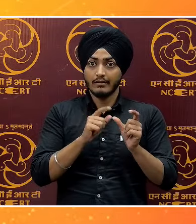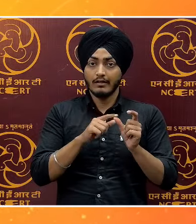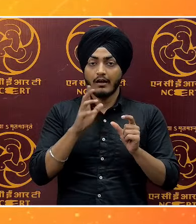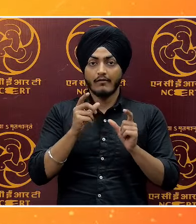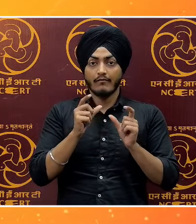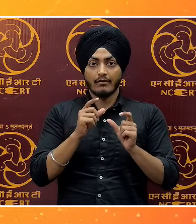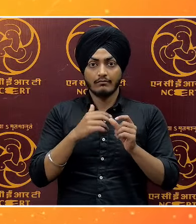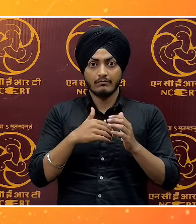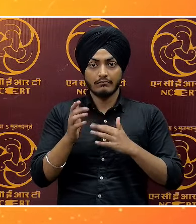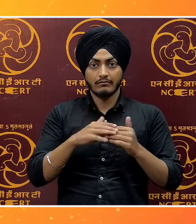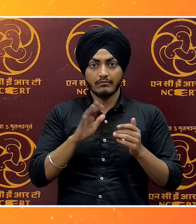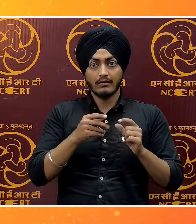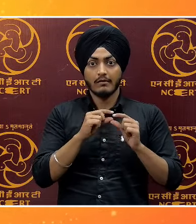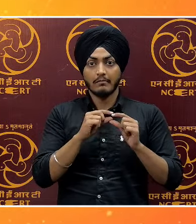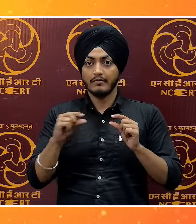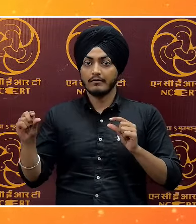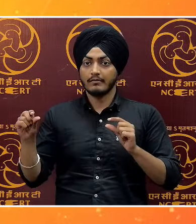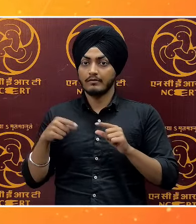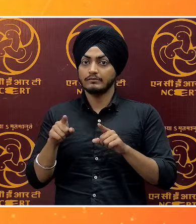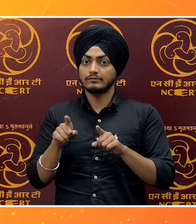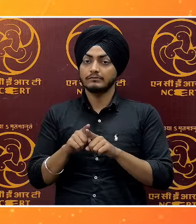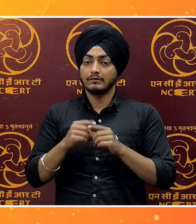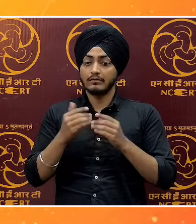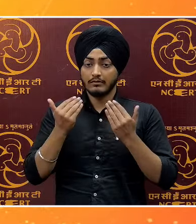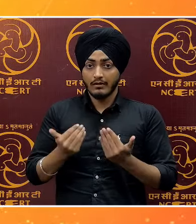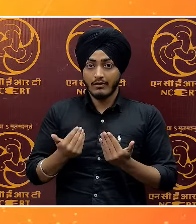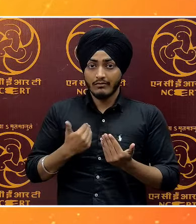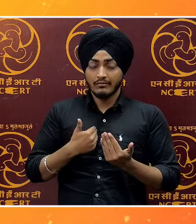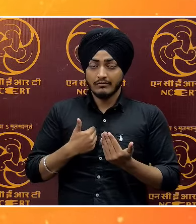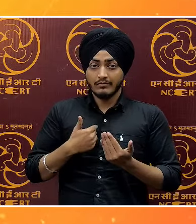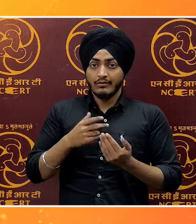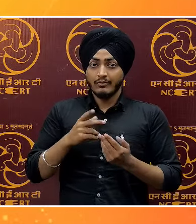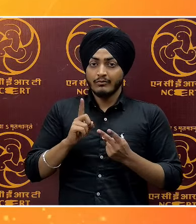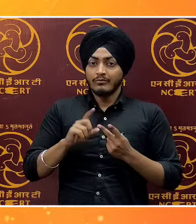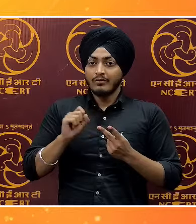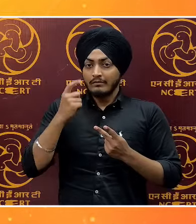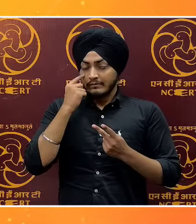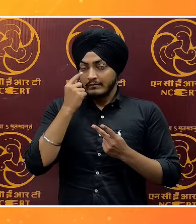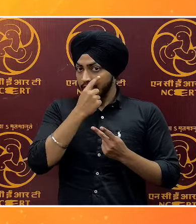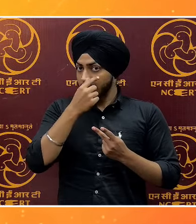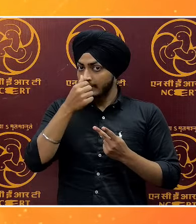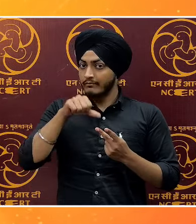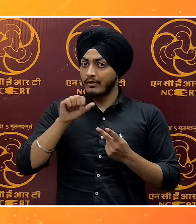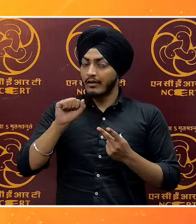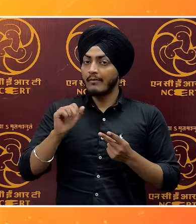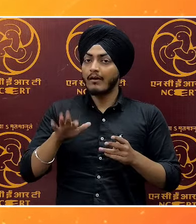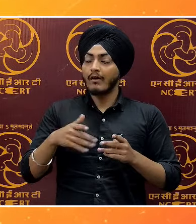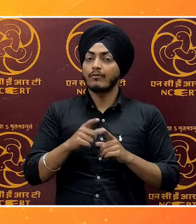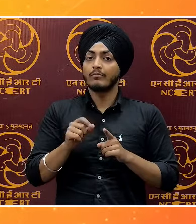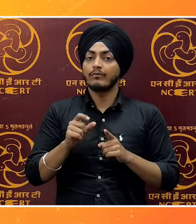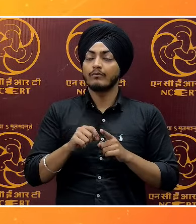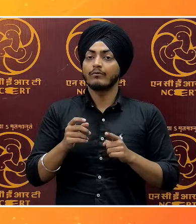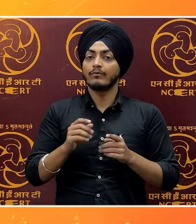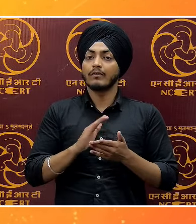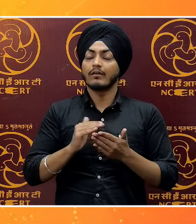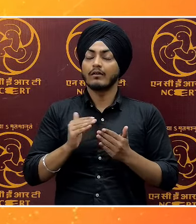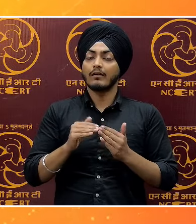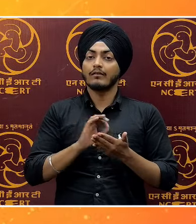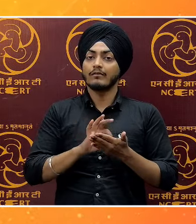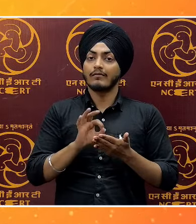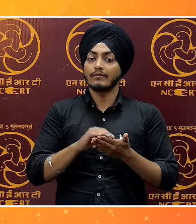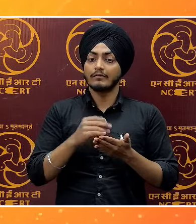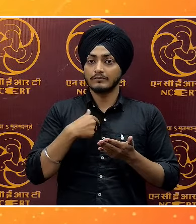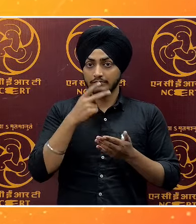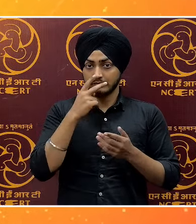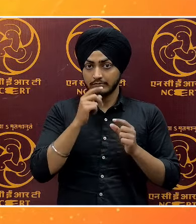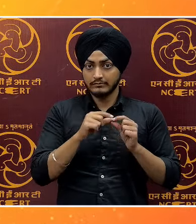the modified version of this homework, so we have given it in a column format, and you can see the change in